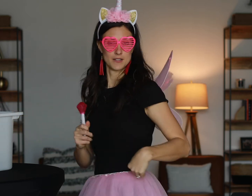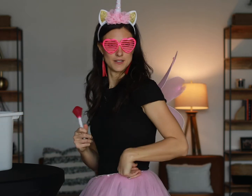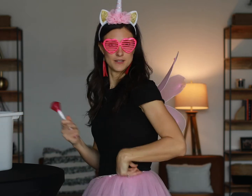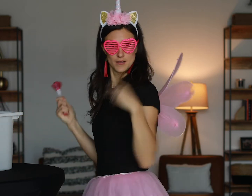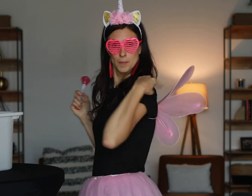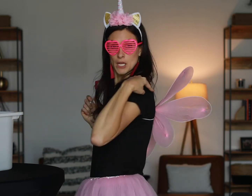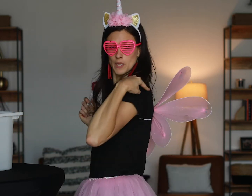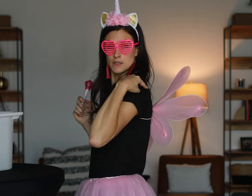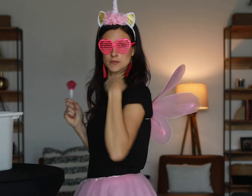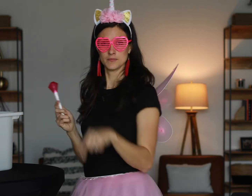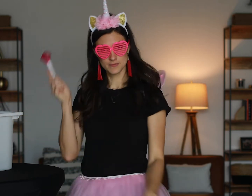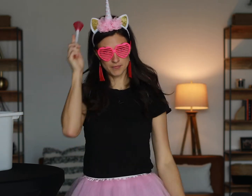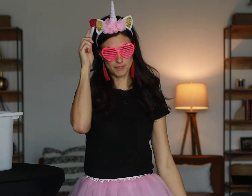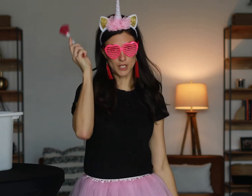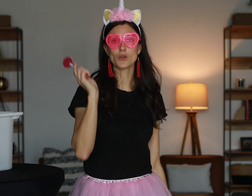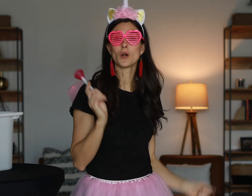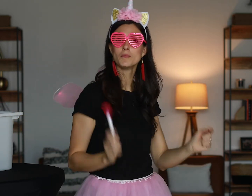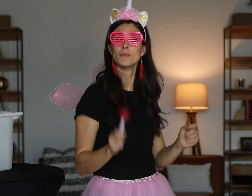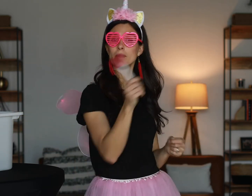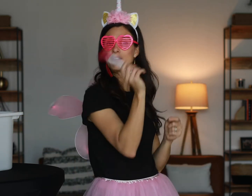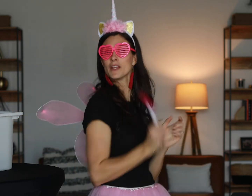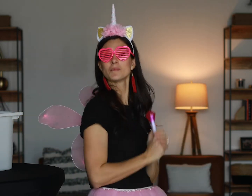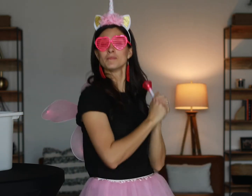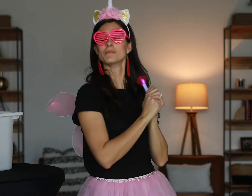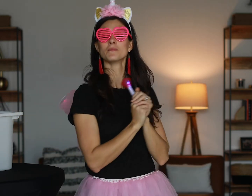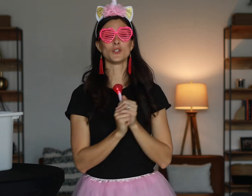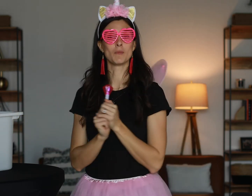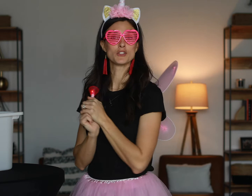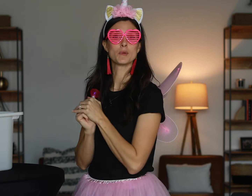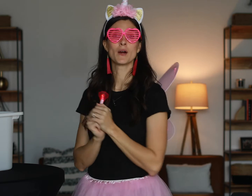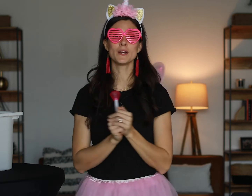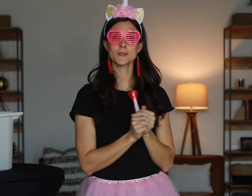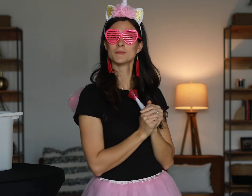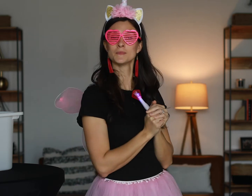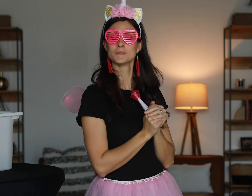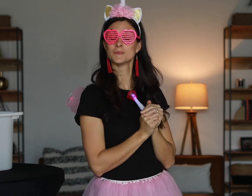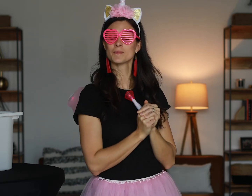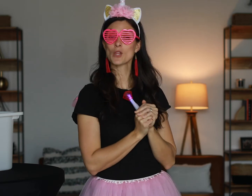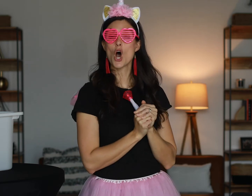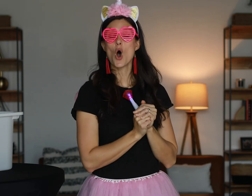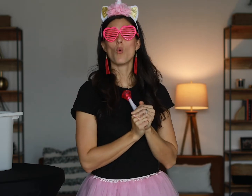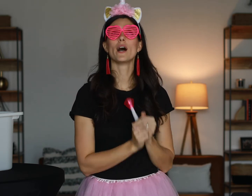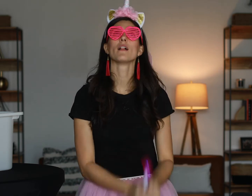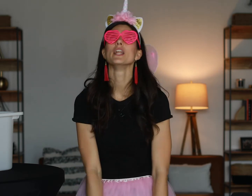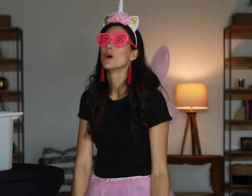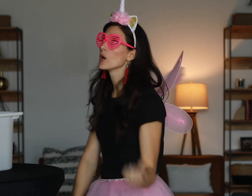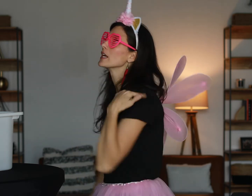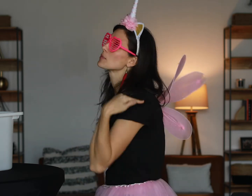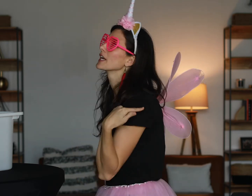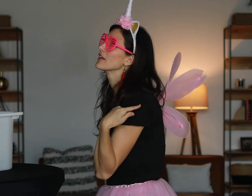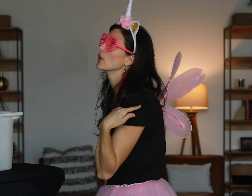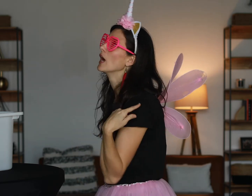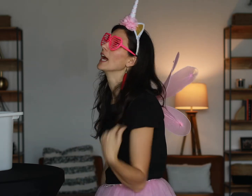got pink wings, pink unicorn, pink everything. Do you know what my superpower is? Well, I know